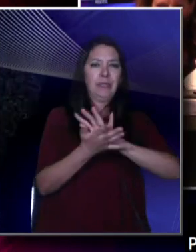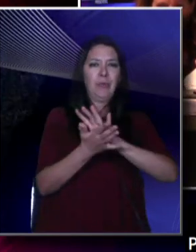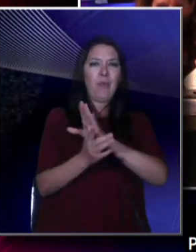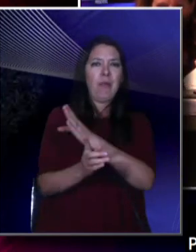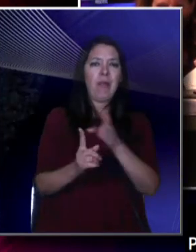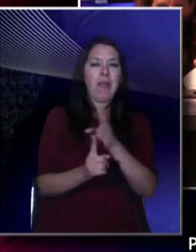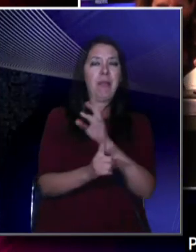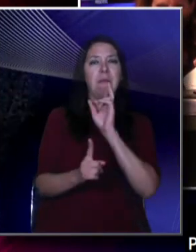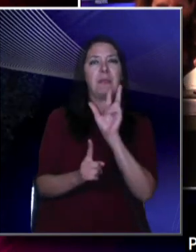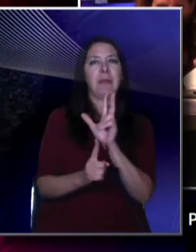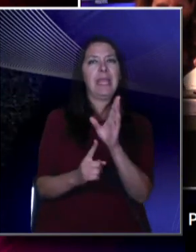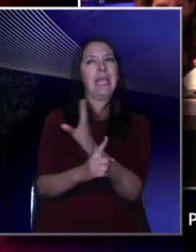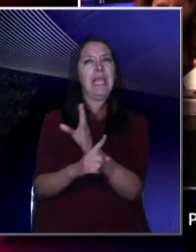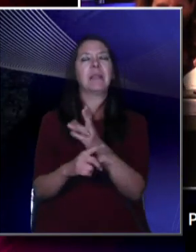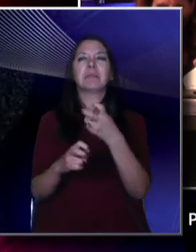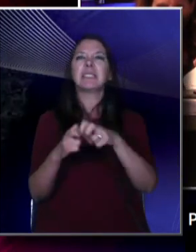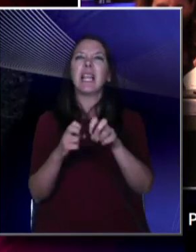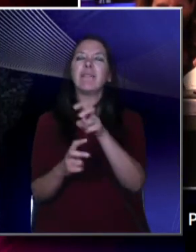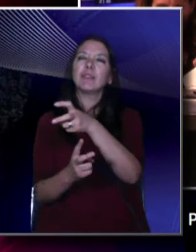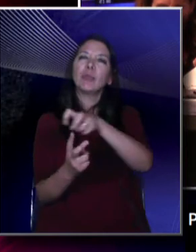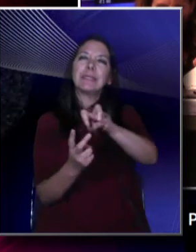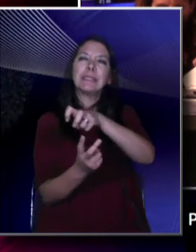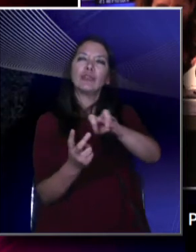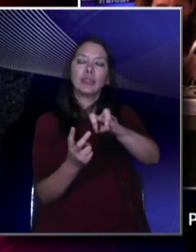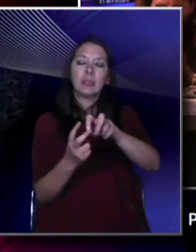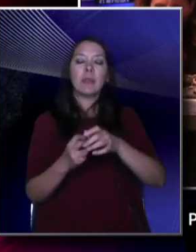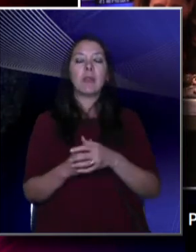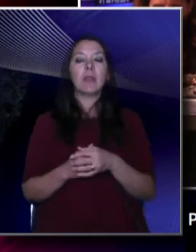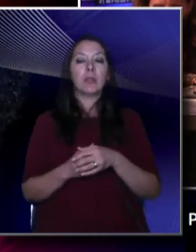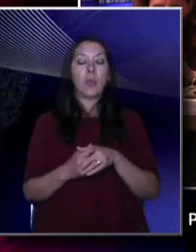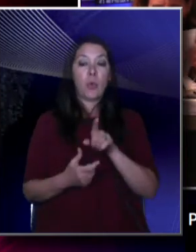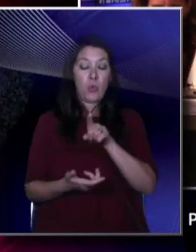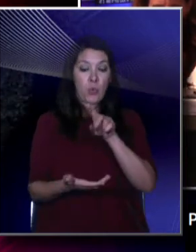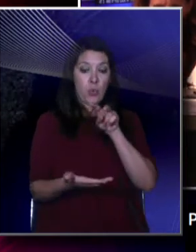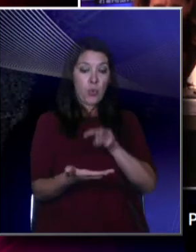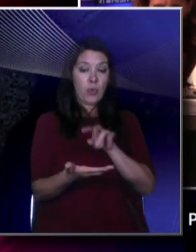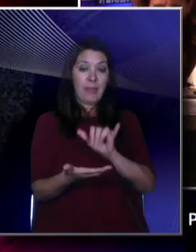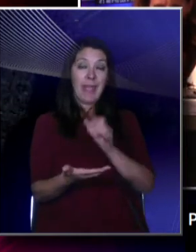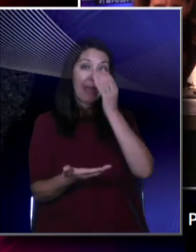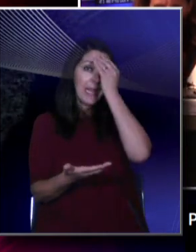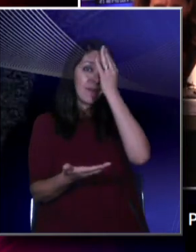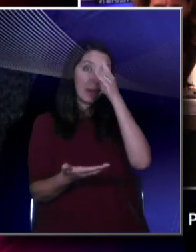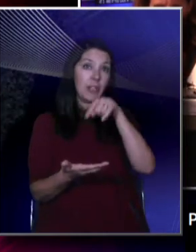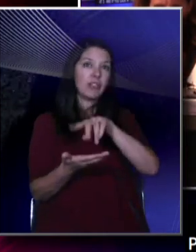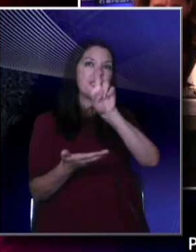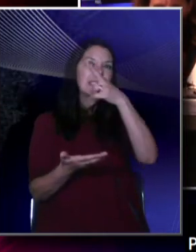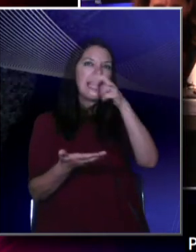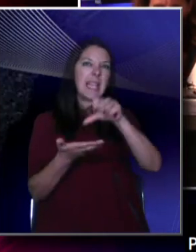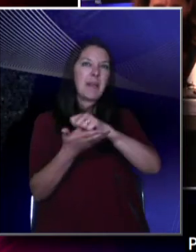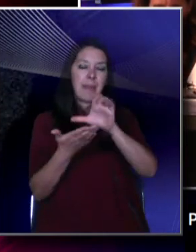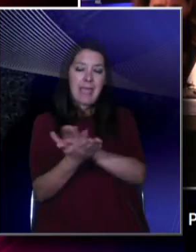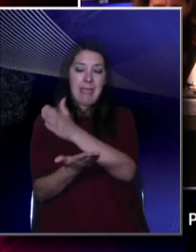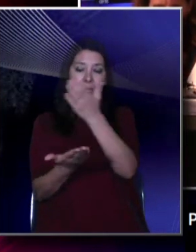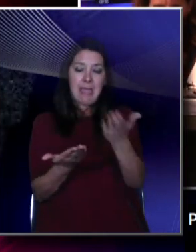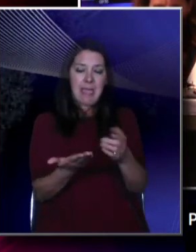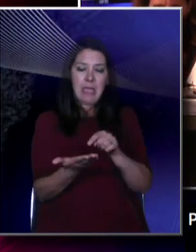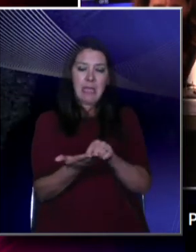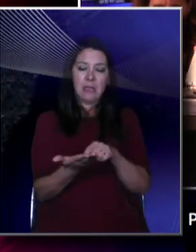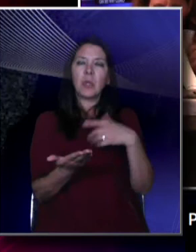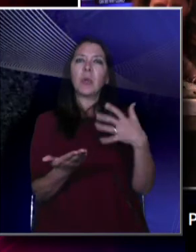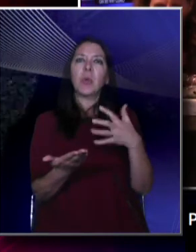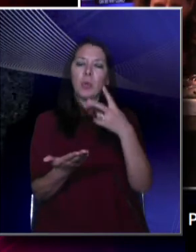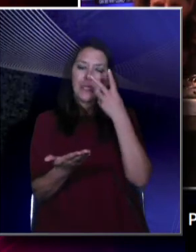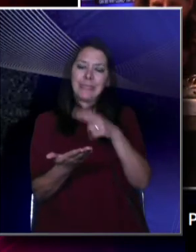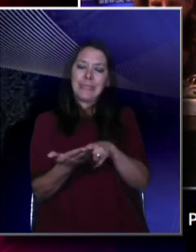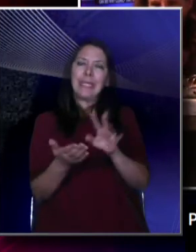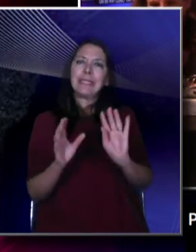3. And if you look at the data on the second page, you can see very clearly that we have